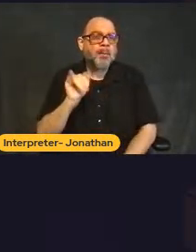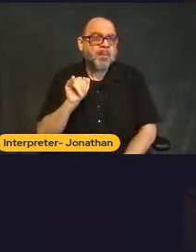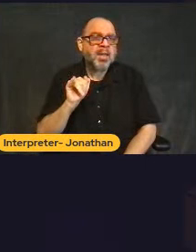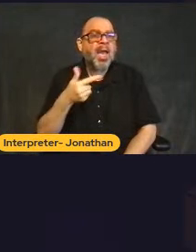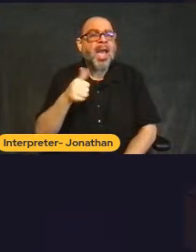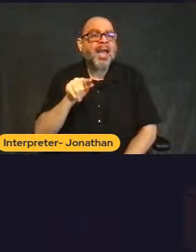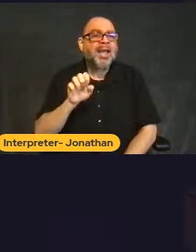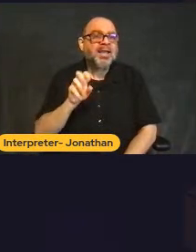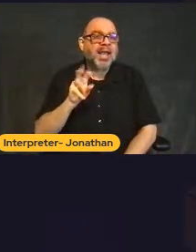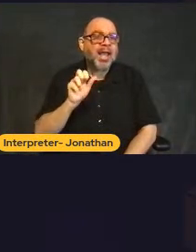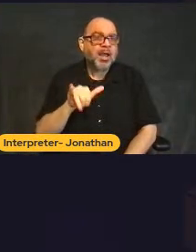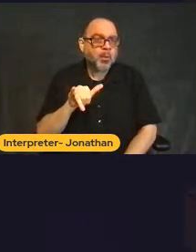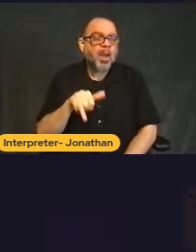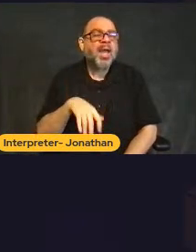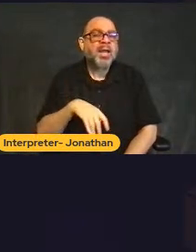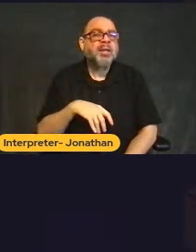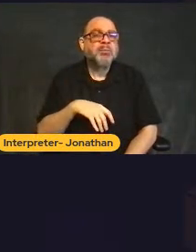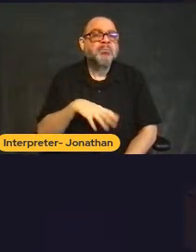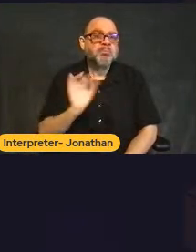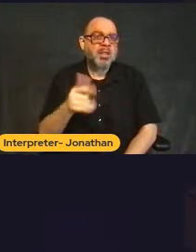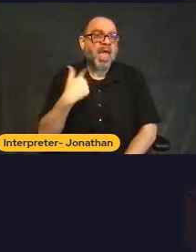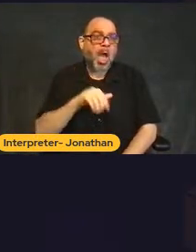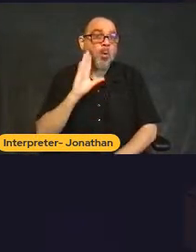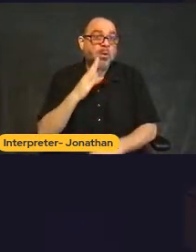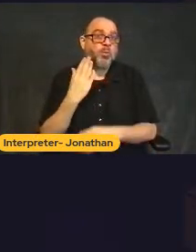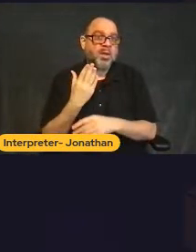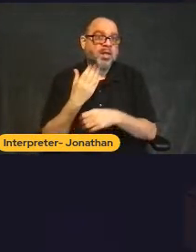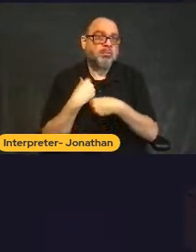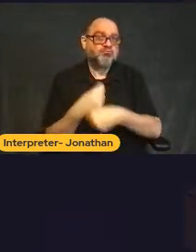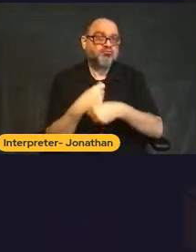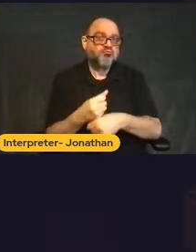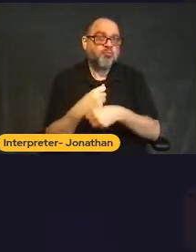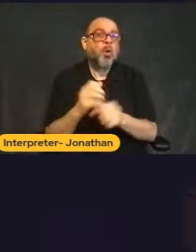gateway REST API that we will be creating